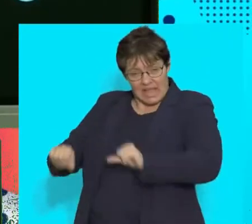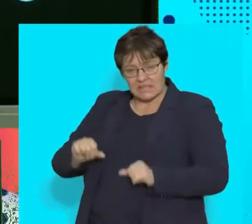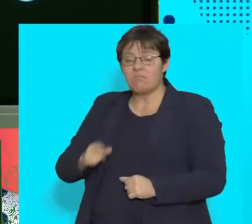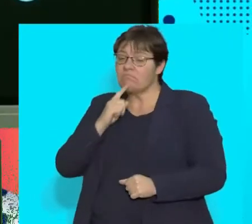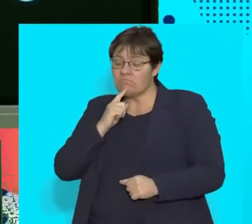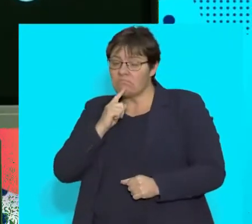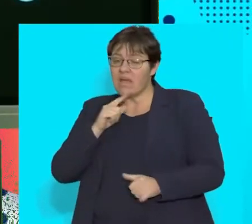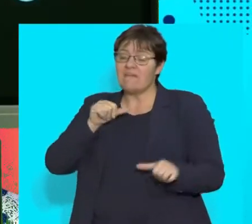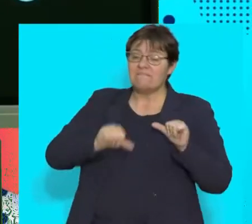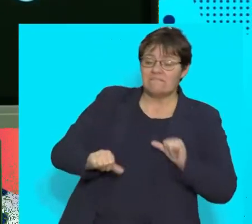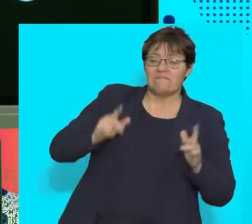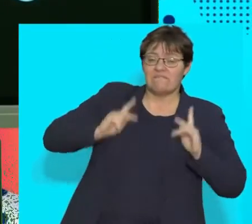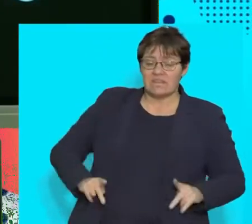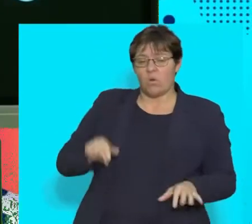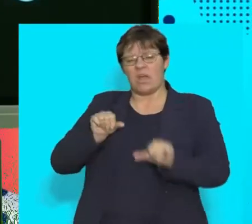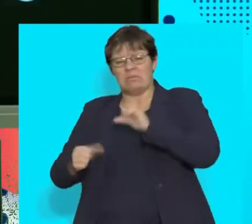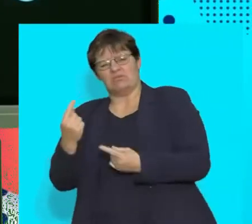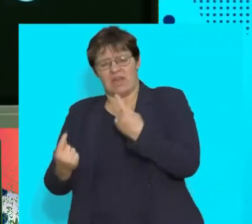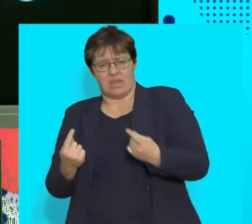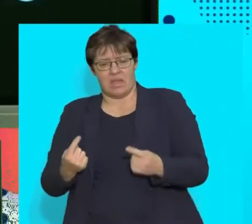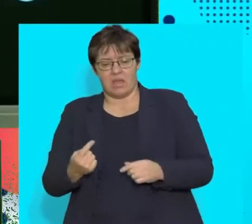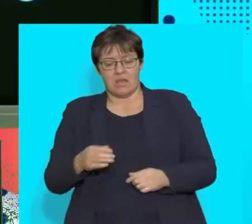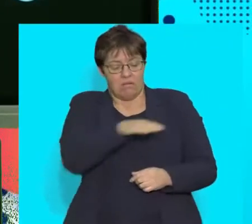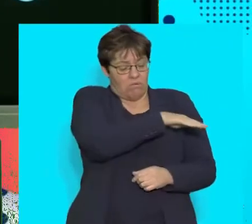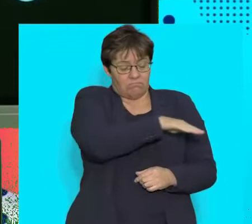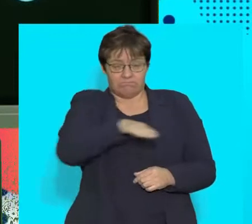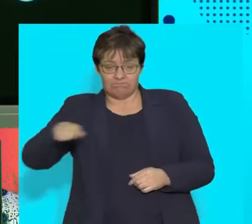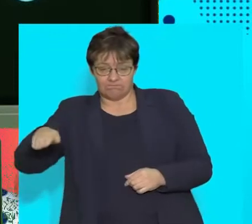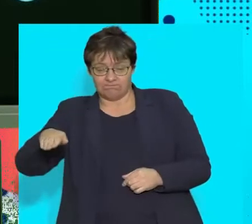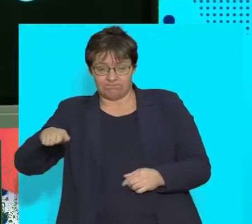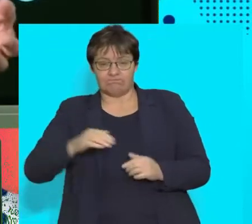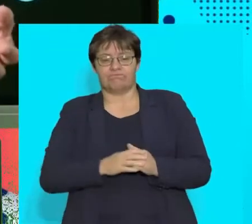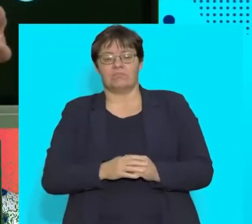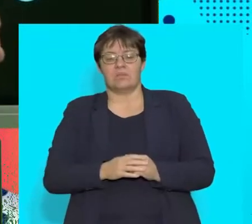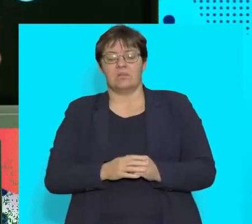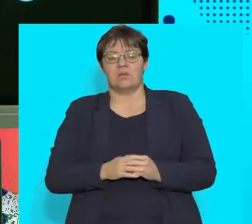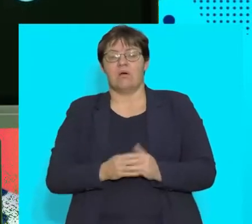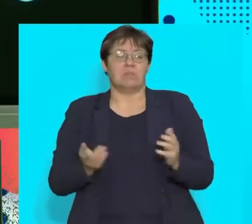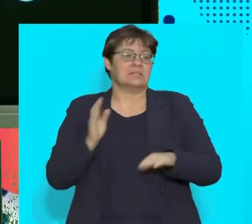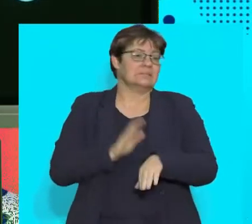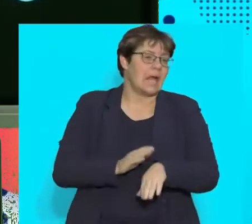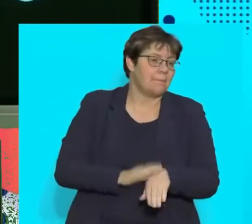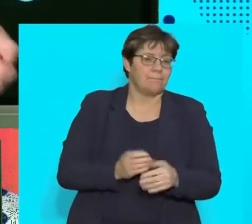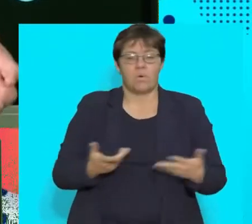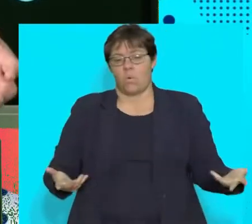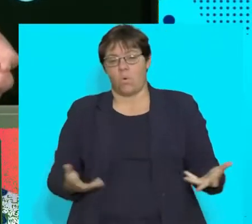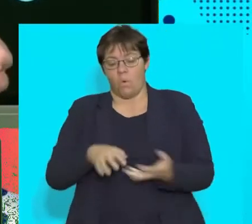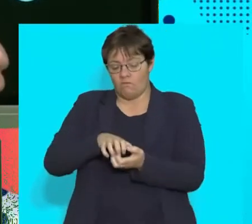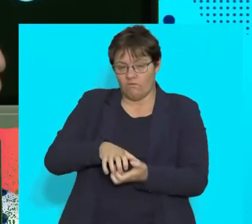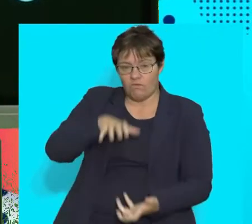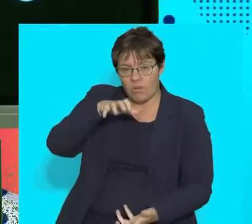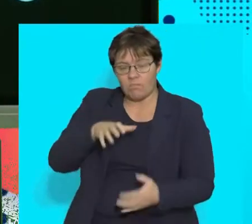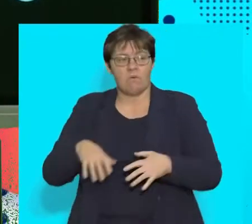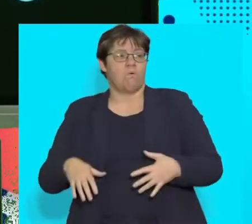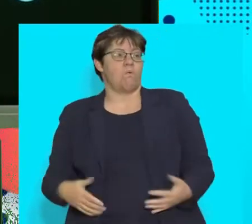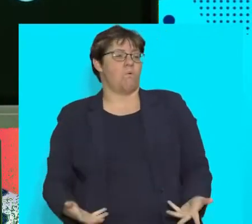science, whether it's physics or chemistry, the horizontal axis could be the time axis, or it could be the volume